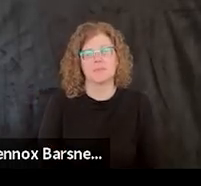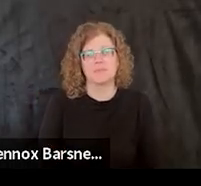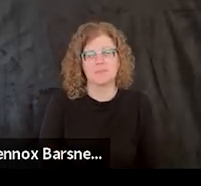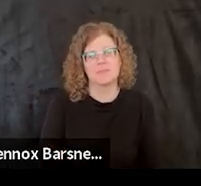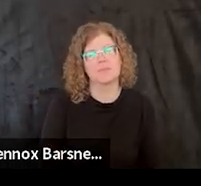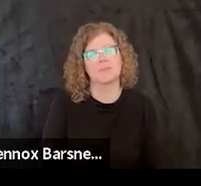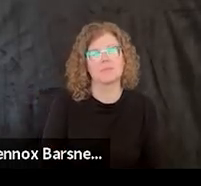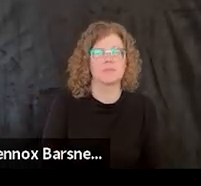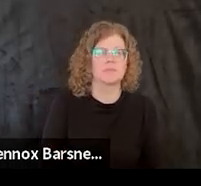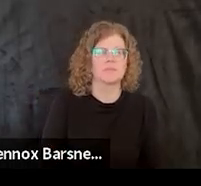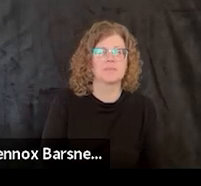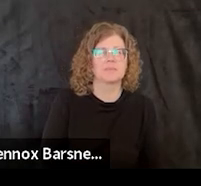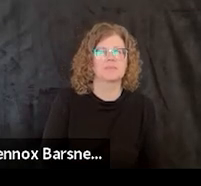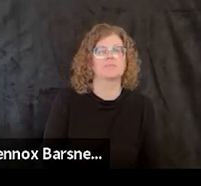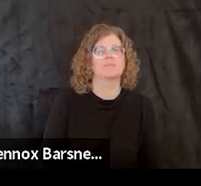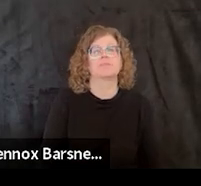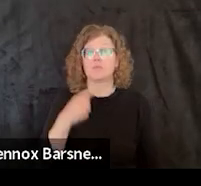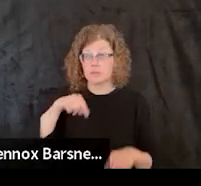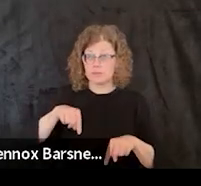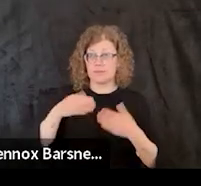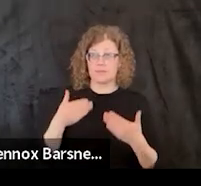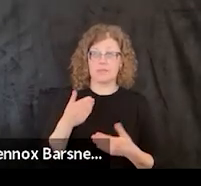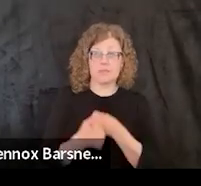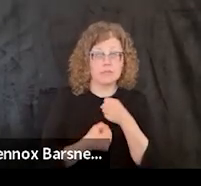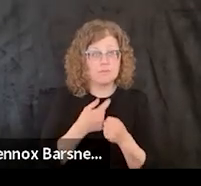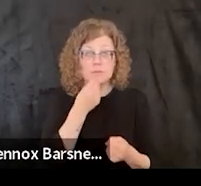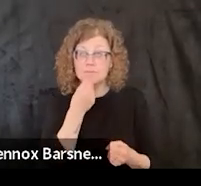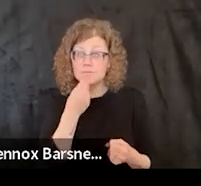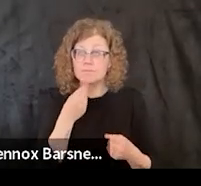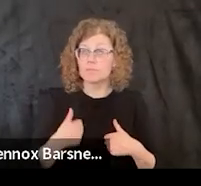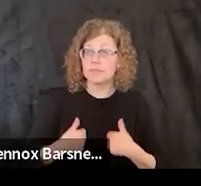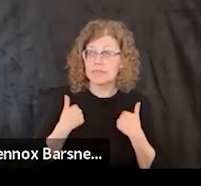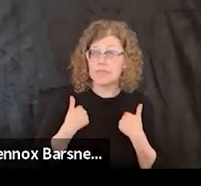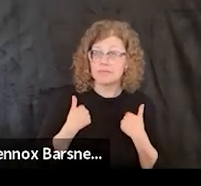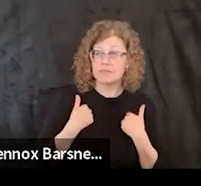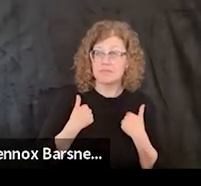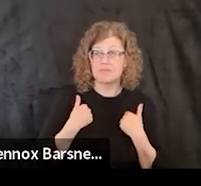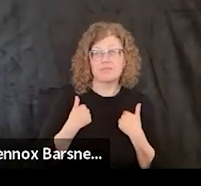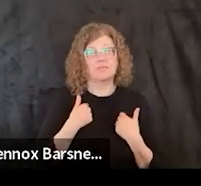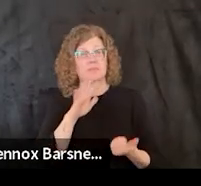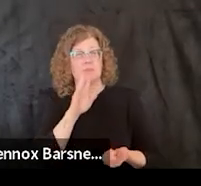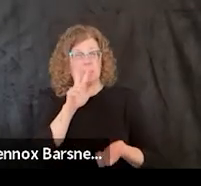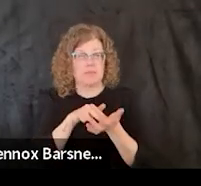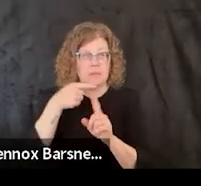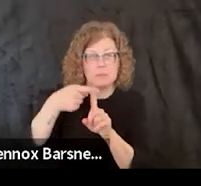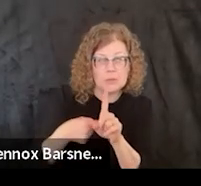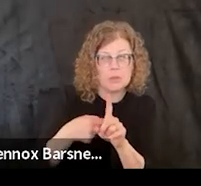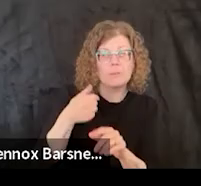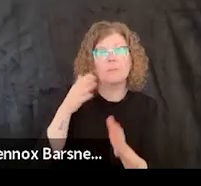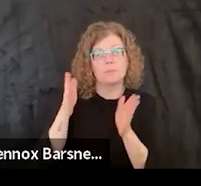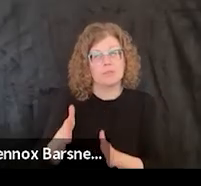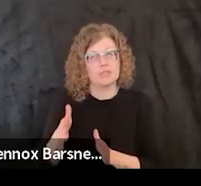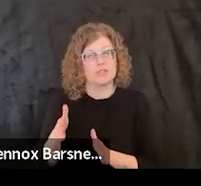This year, subsistence is now limited to $3,000 per month per person receiving subsistence